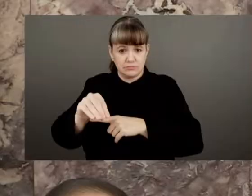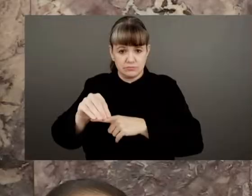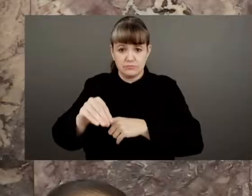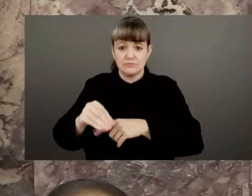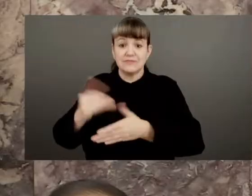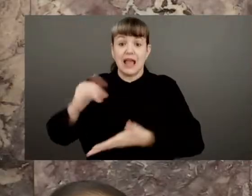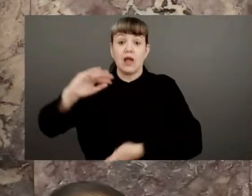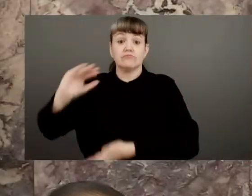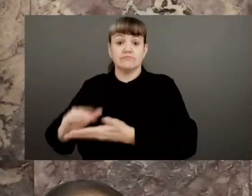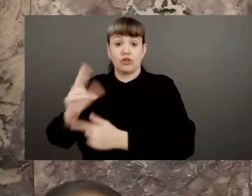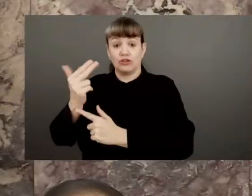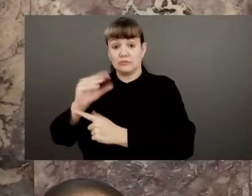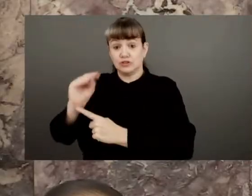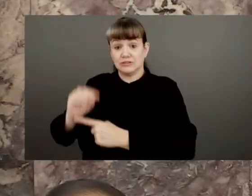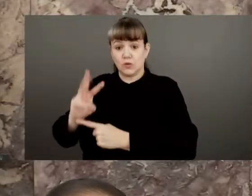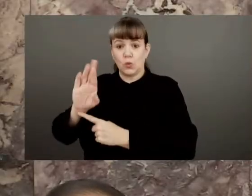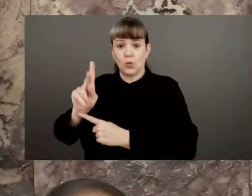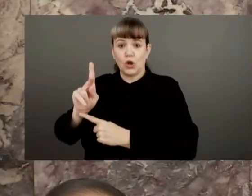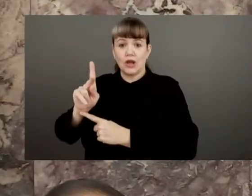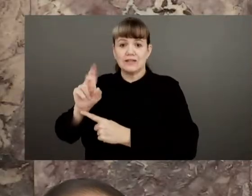year.